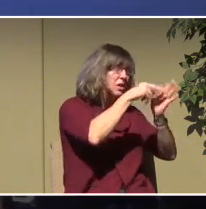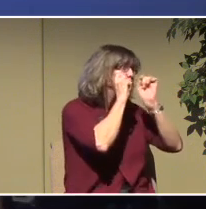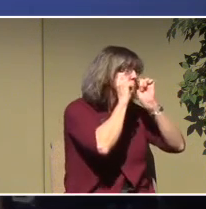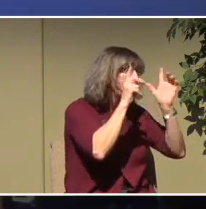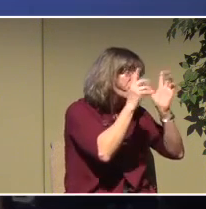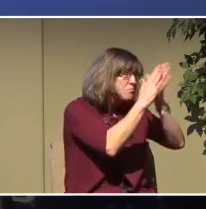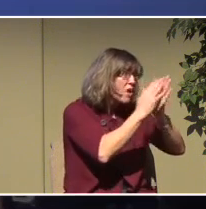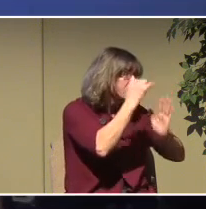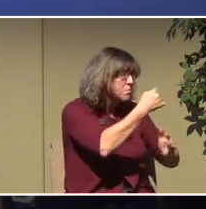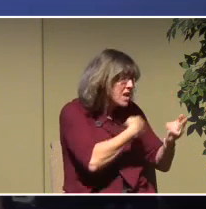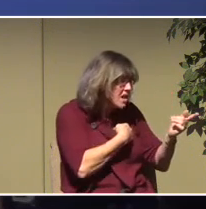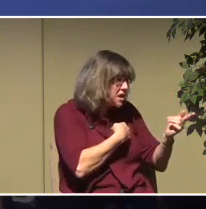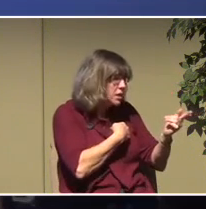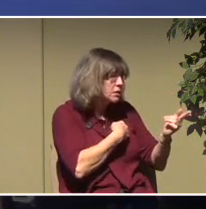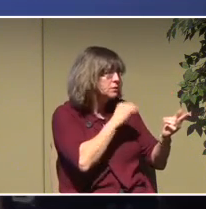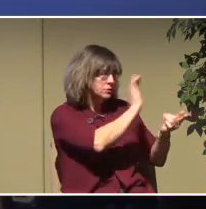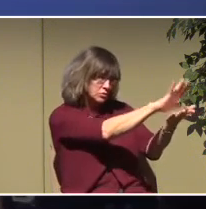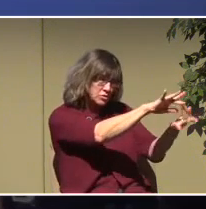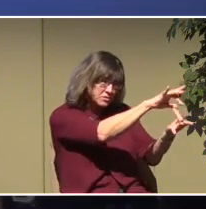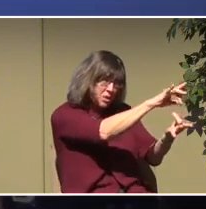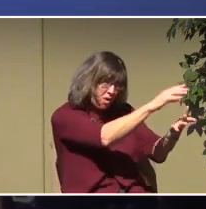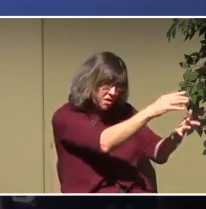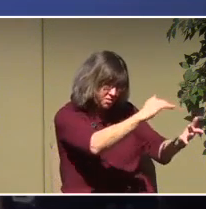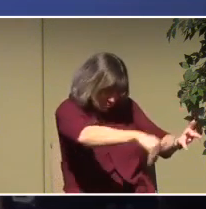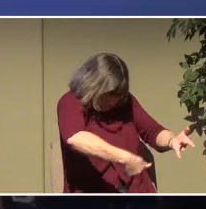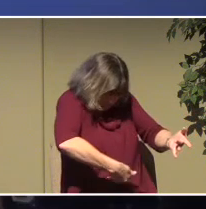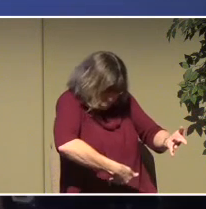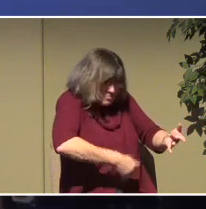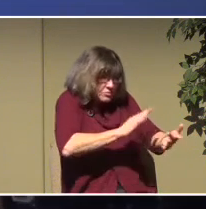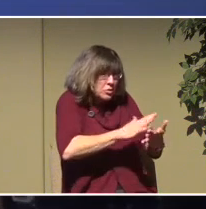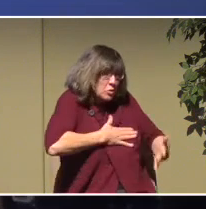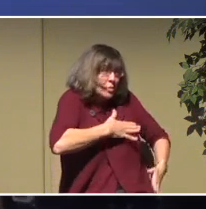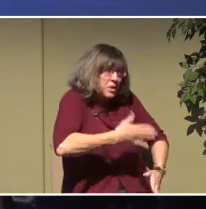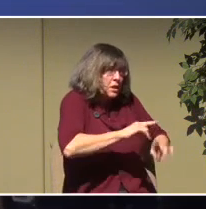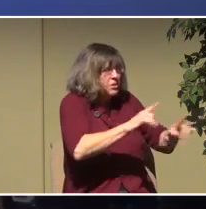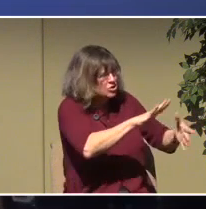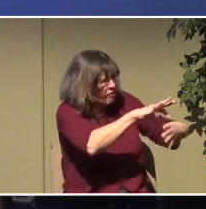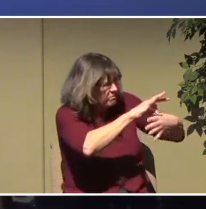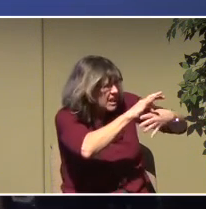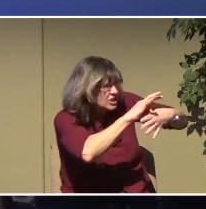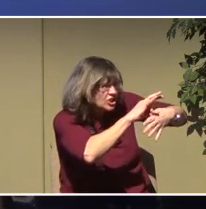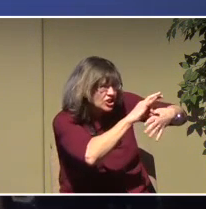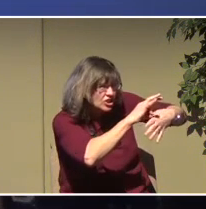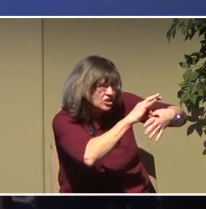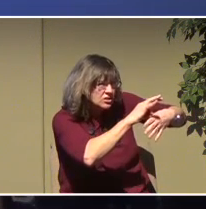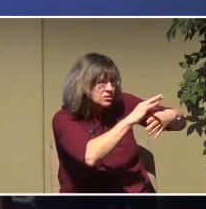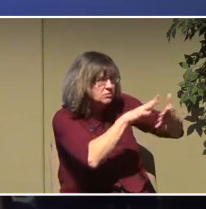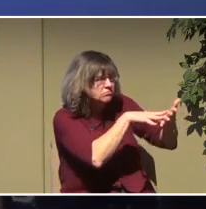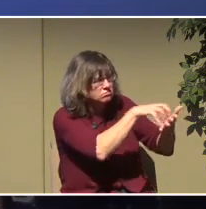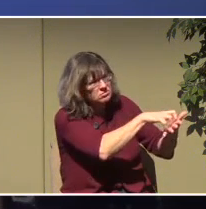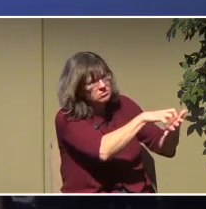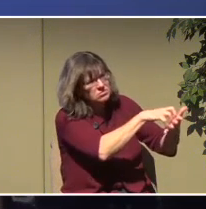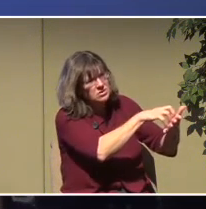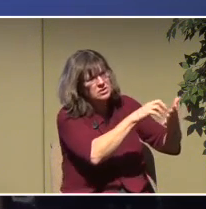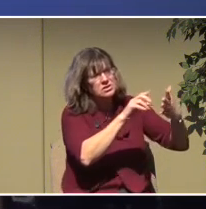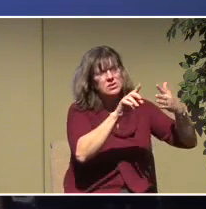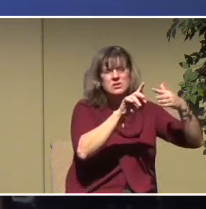spirit is willing, but the body is weak." And of course, he would go on after the arrest to deny his Lord